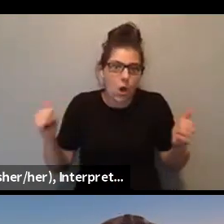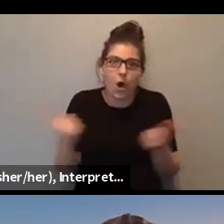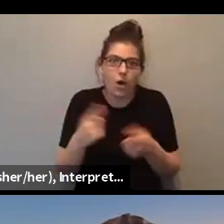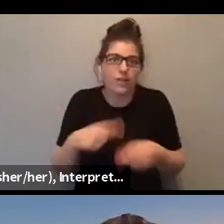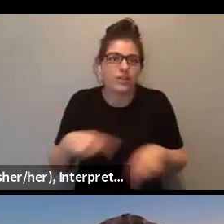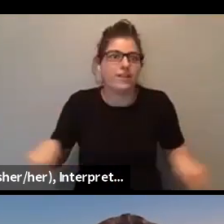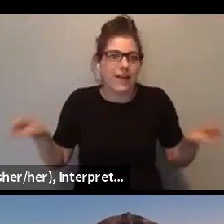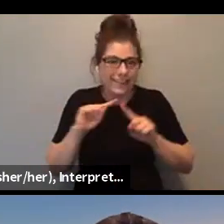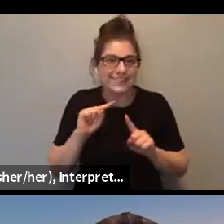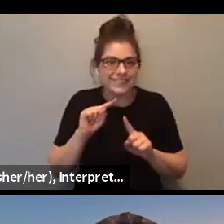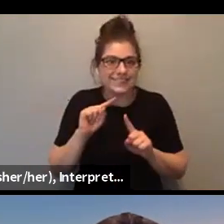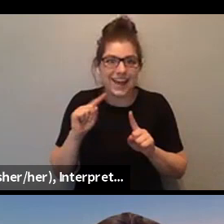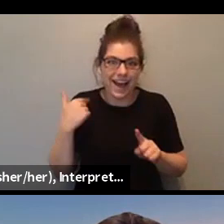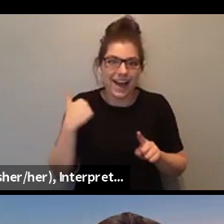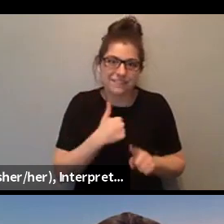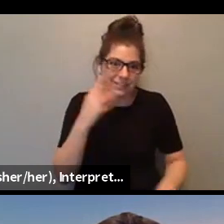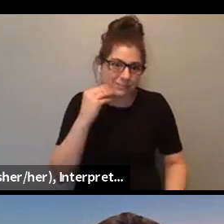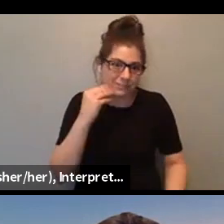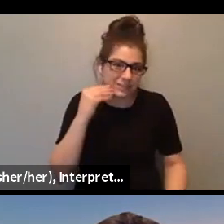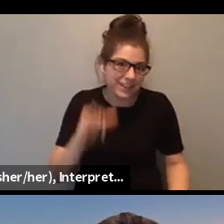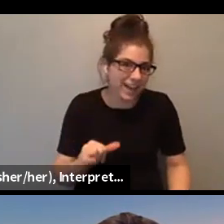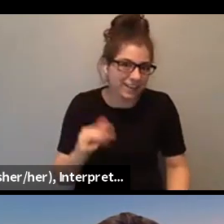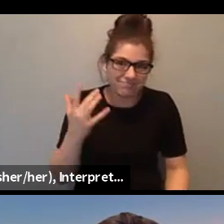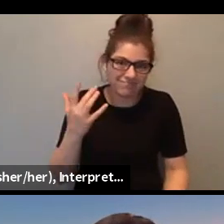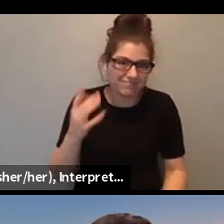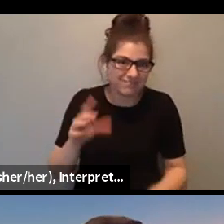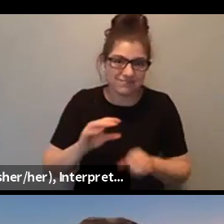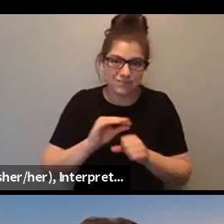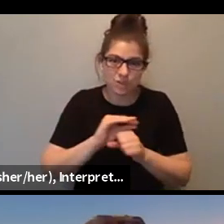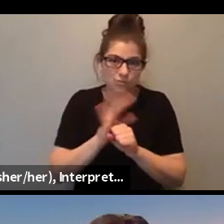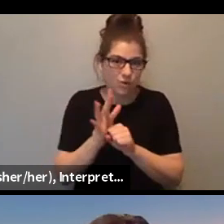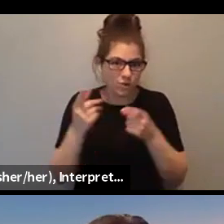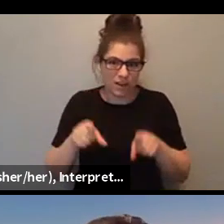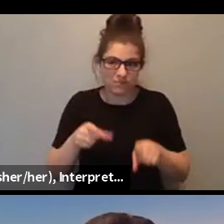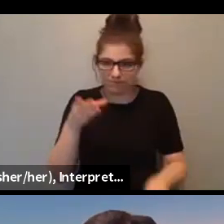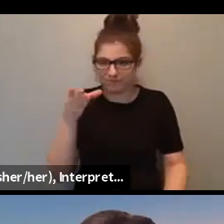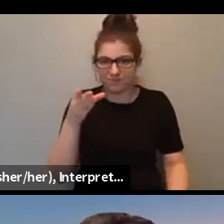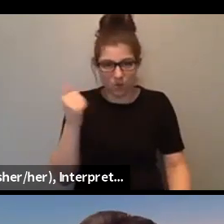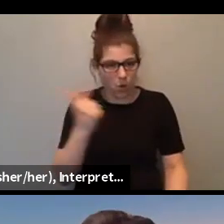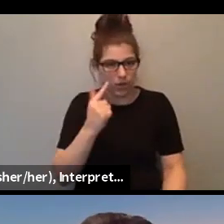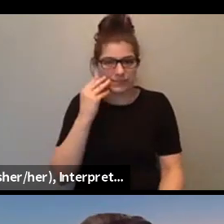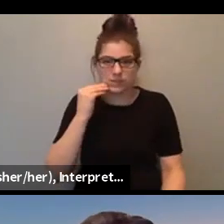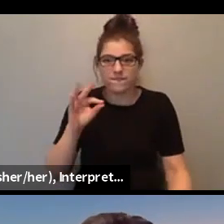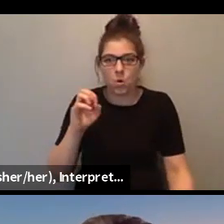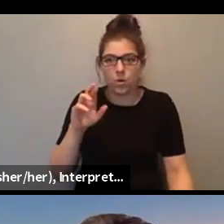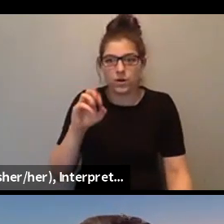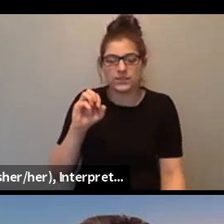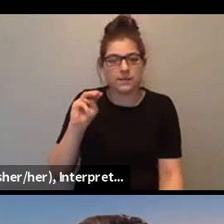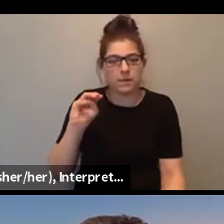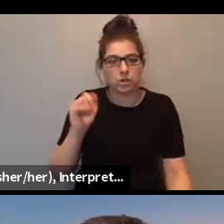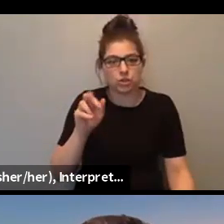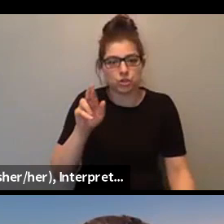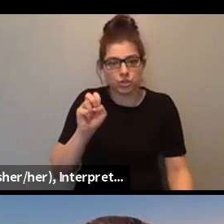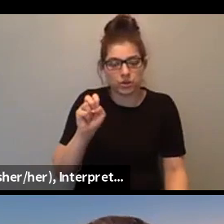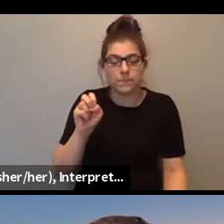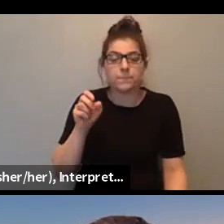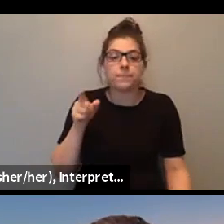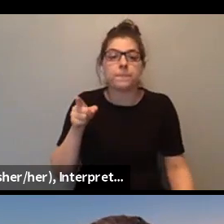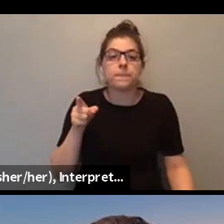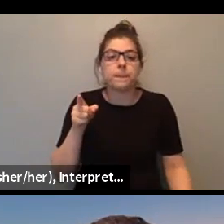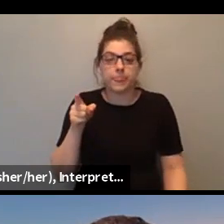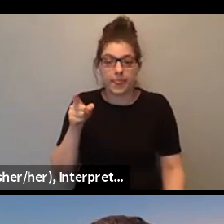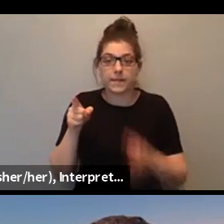in the field has. Yeah. And it's not a force majeure,